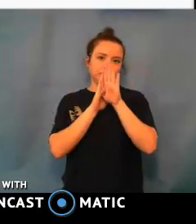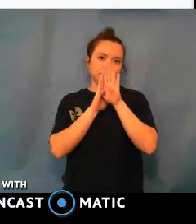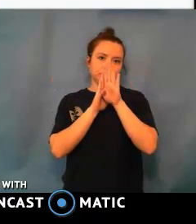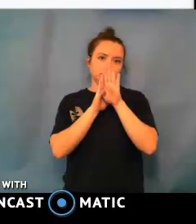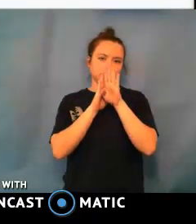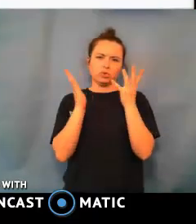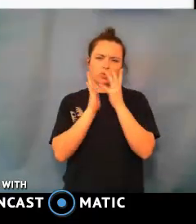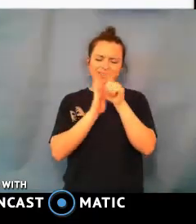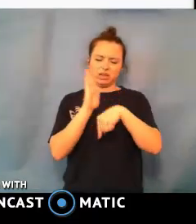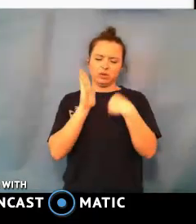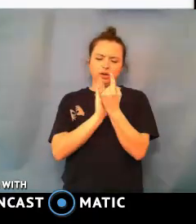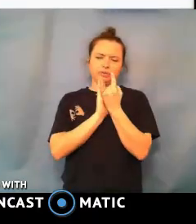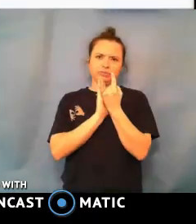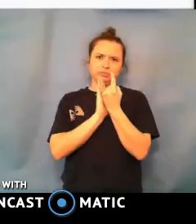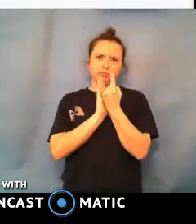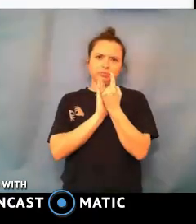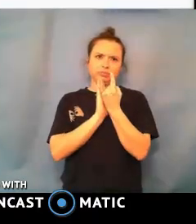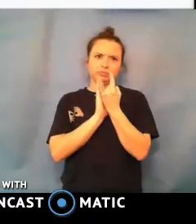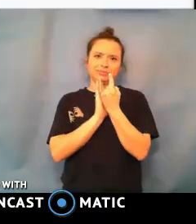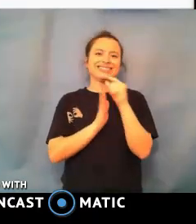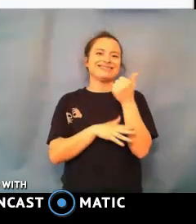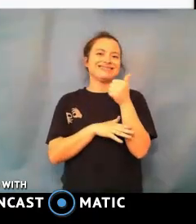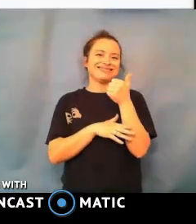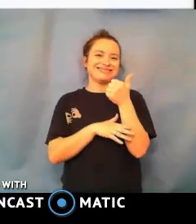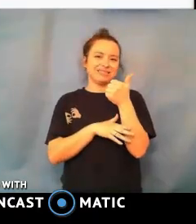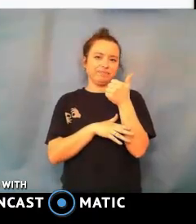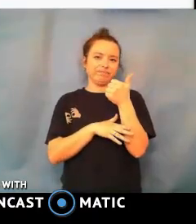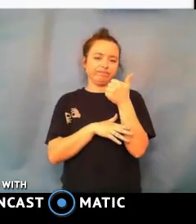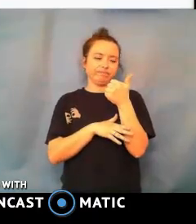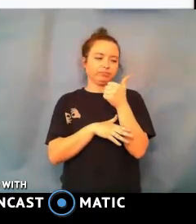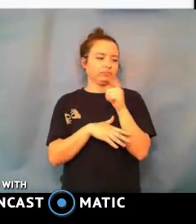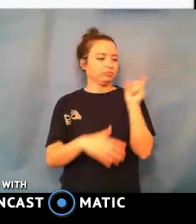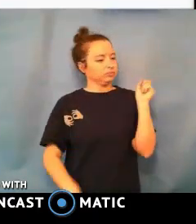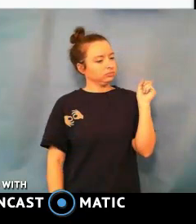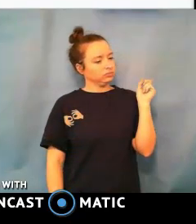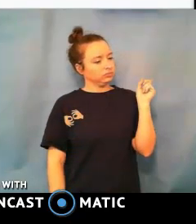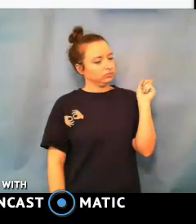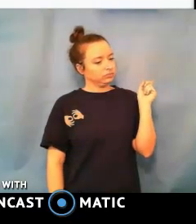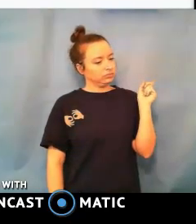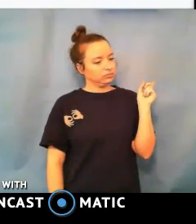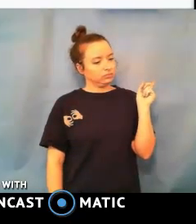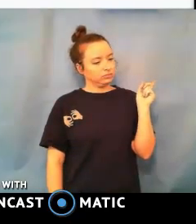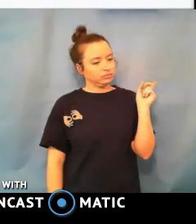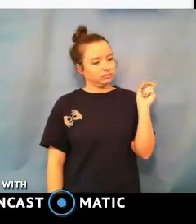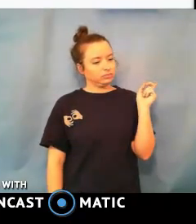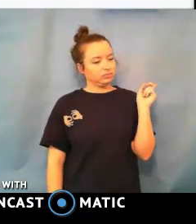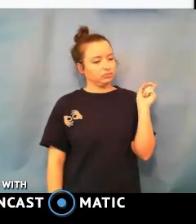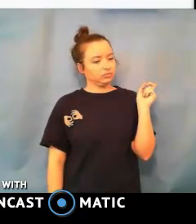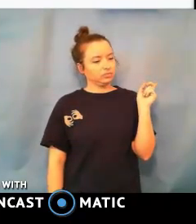is the hour? Good, it's 10. So I'm going to have my minute hand